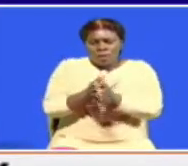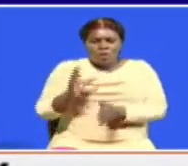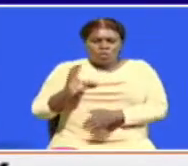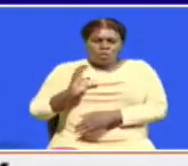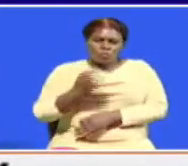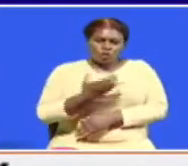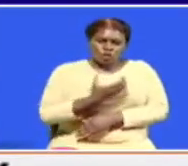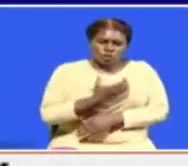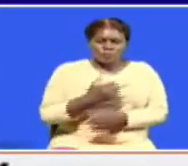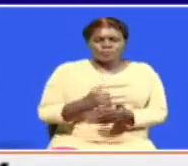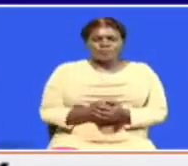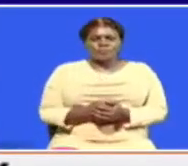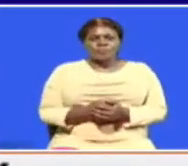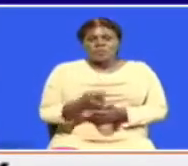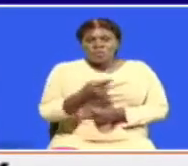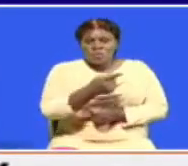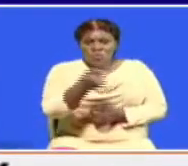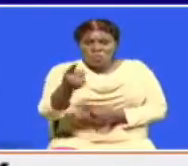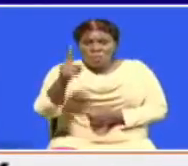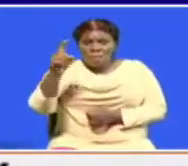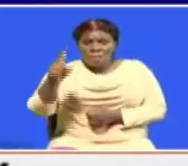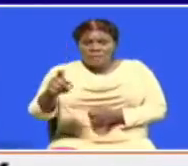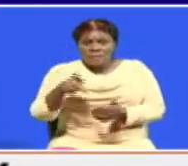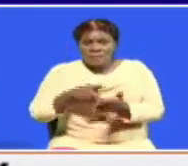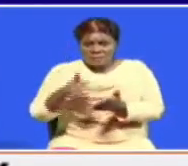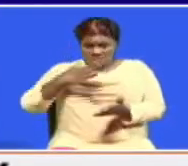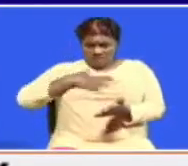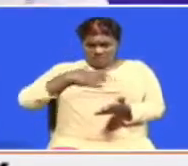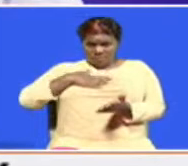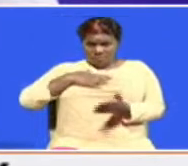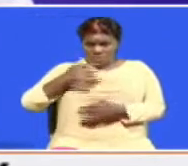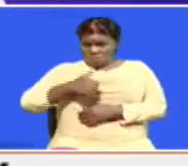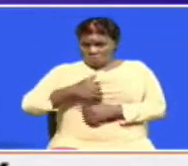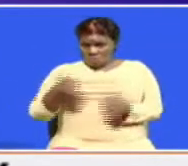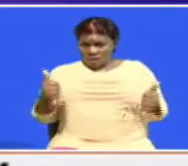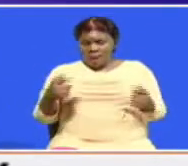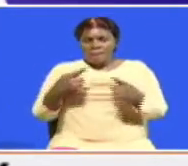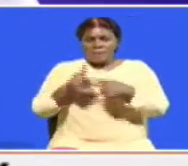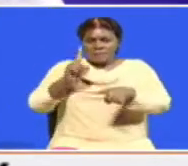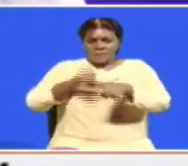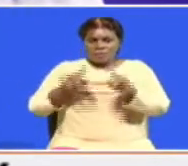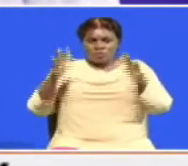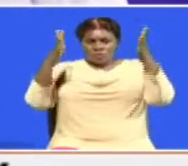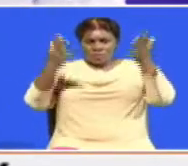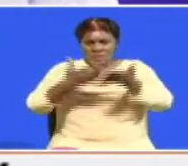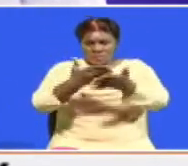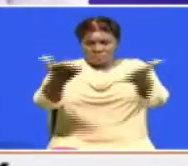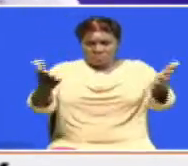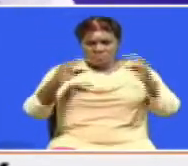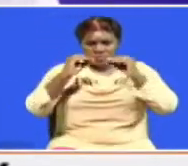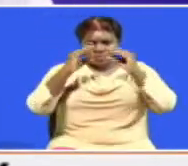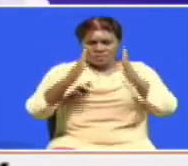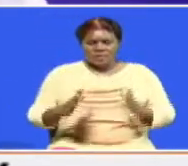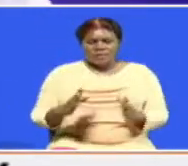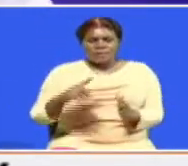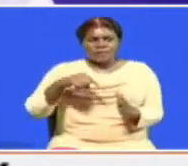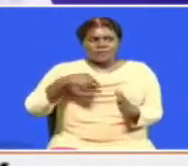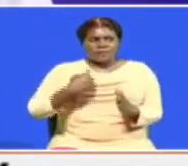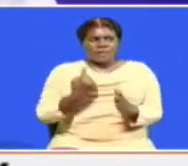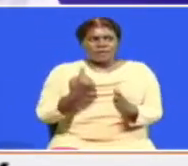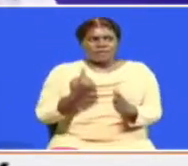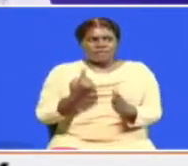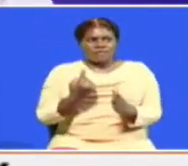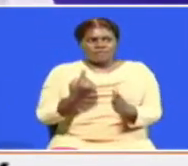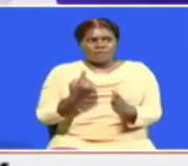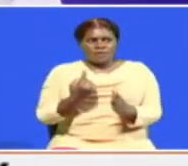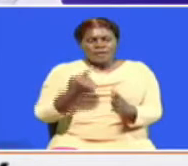commission, you must pay as well. But as we celebrate them, we have to take